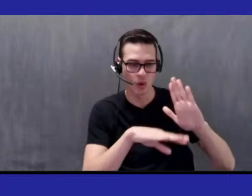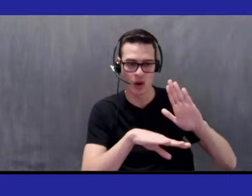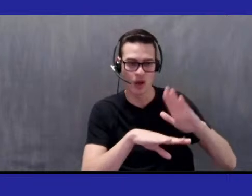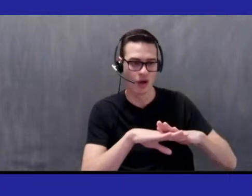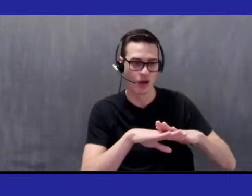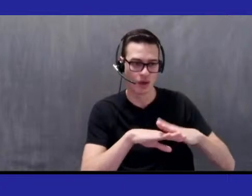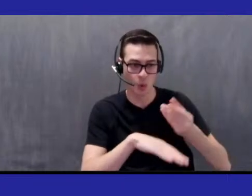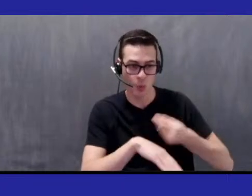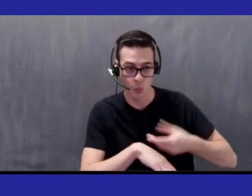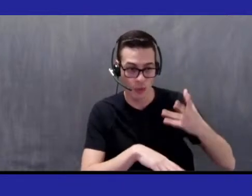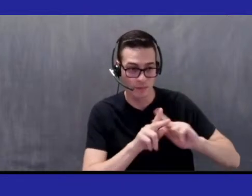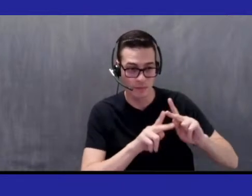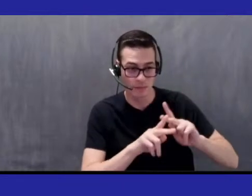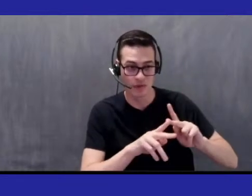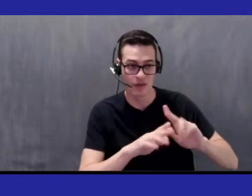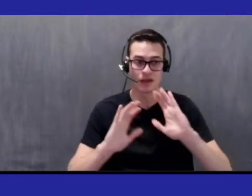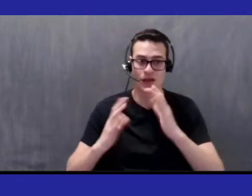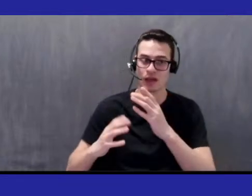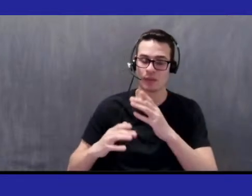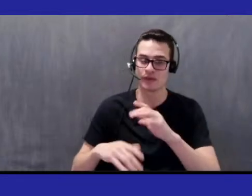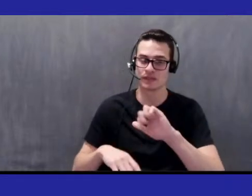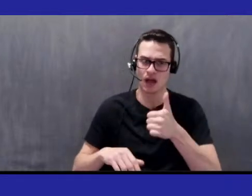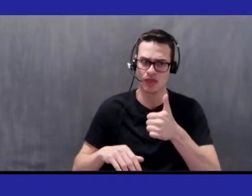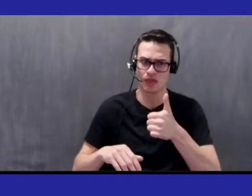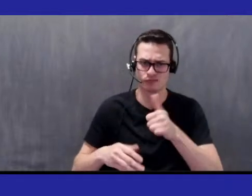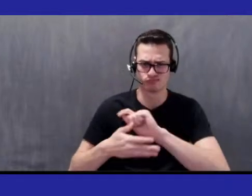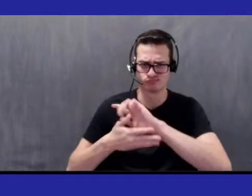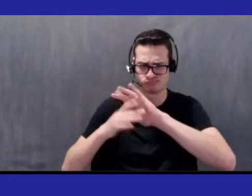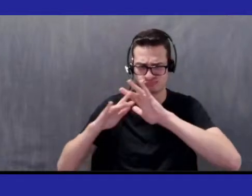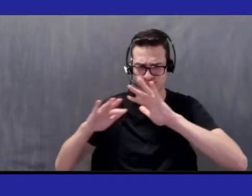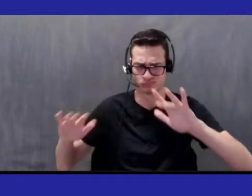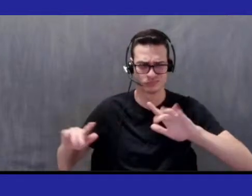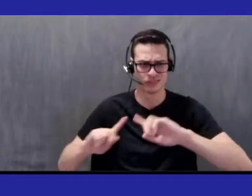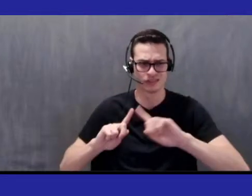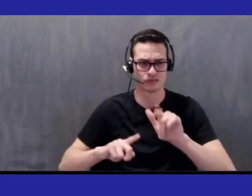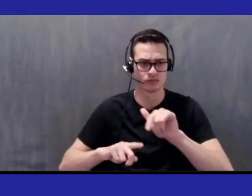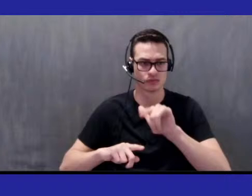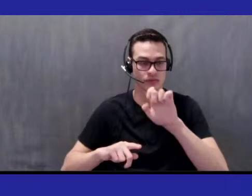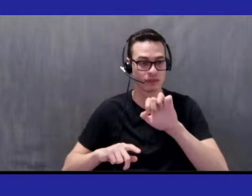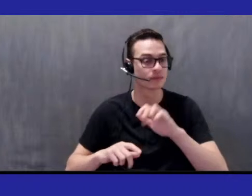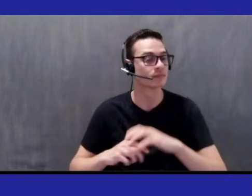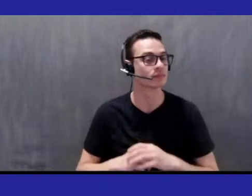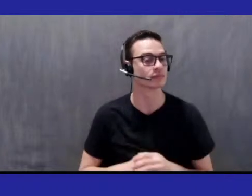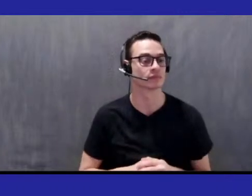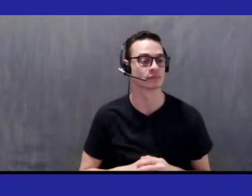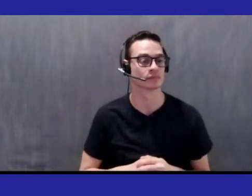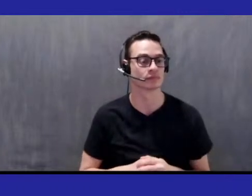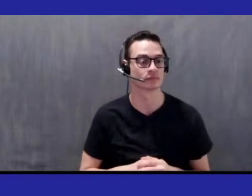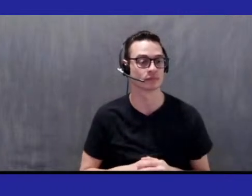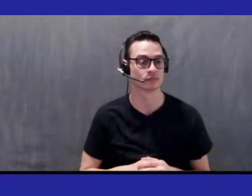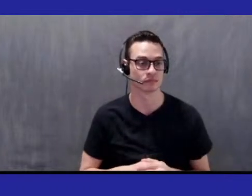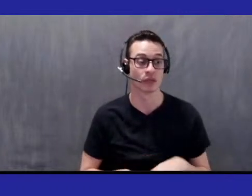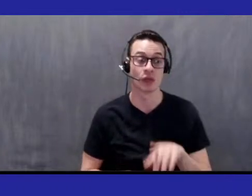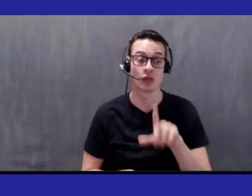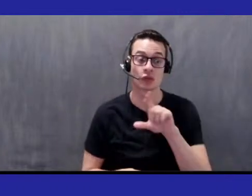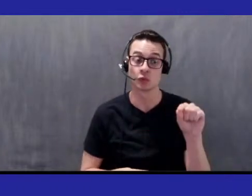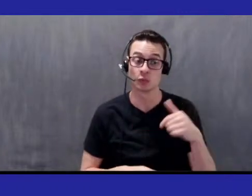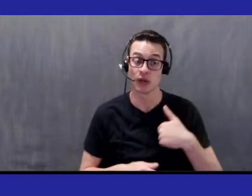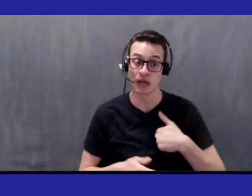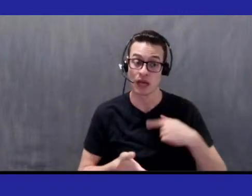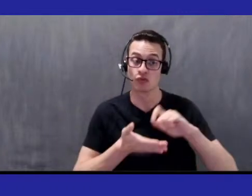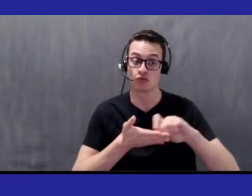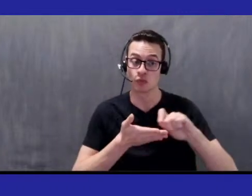So in 2020, I had the opportunity to co-author an article in the New England Journal of Medicine that looks at these